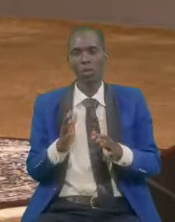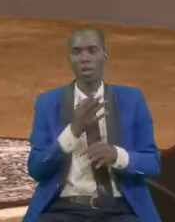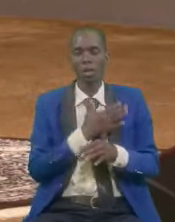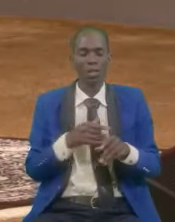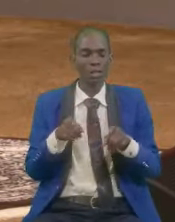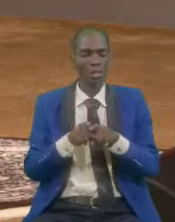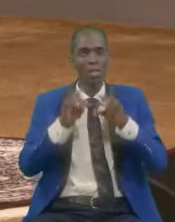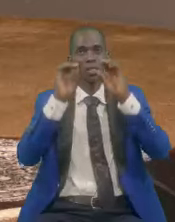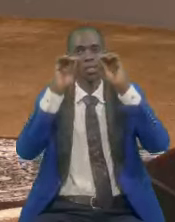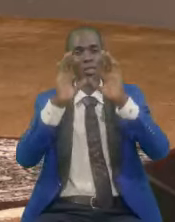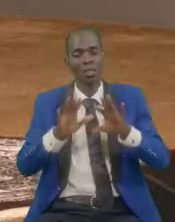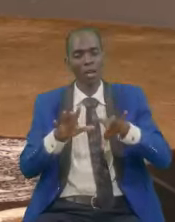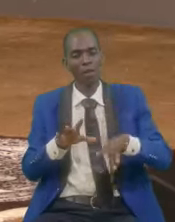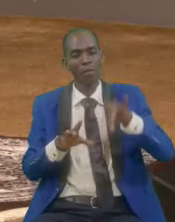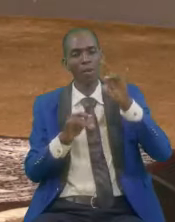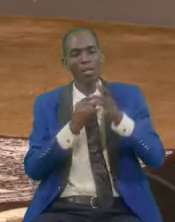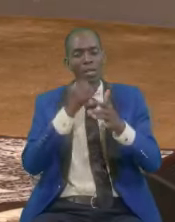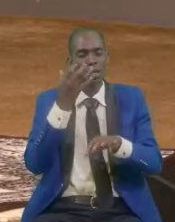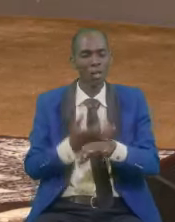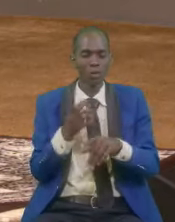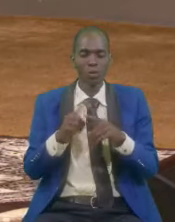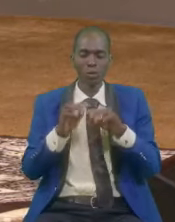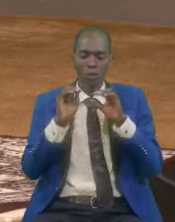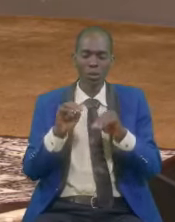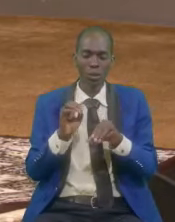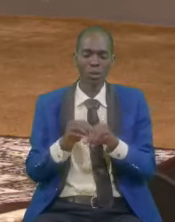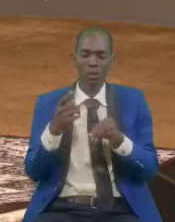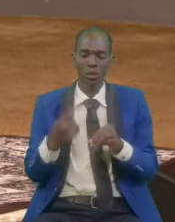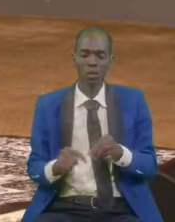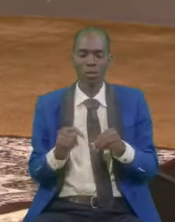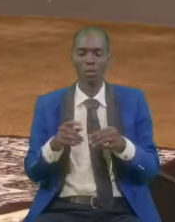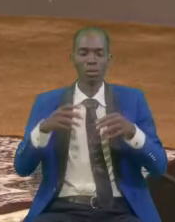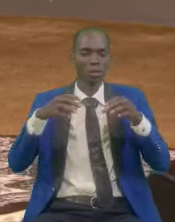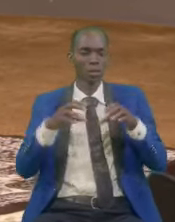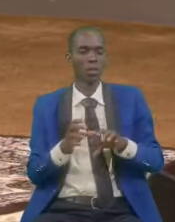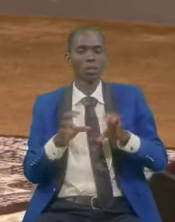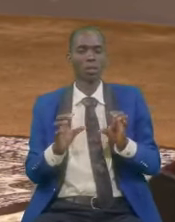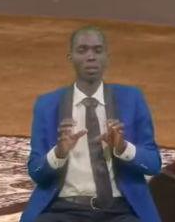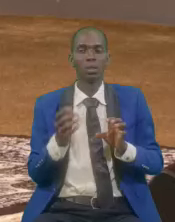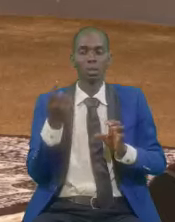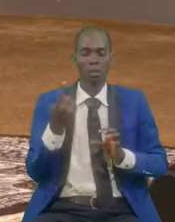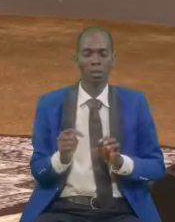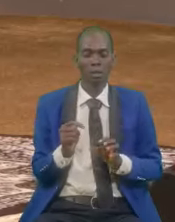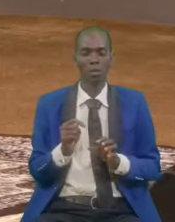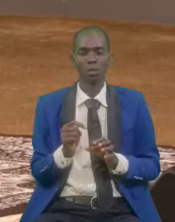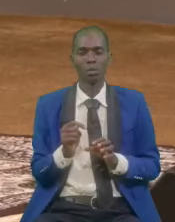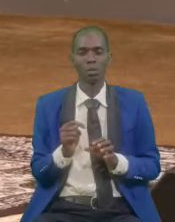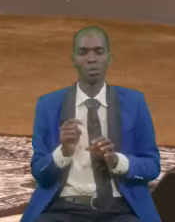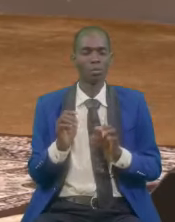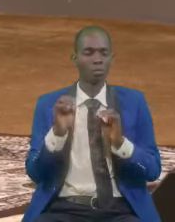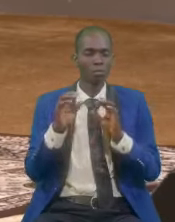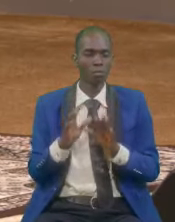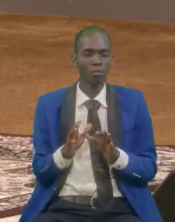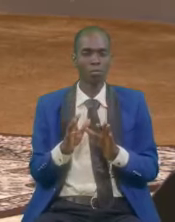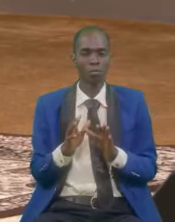difficult to teach in their classrooms, the preachers have the same difficulty teaching the word of